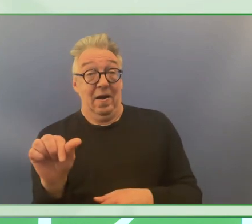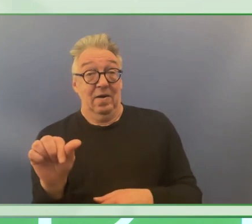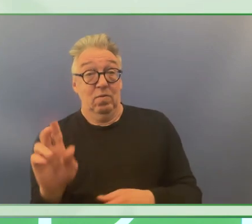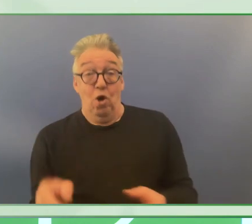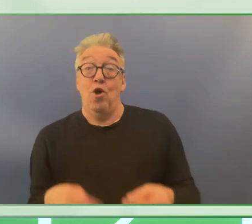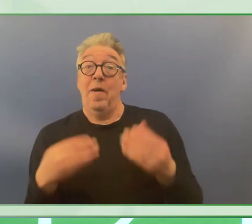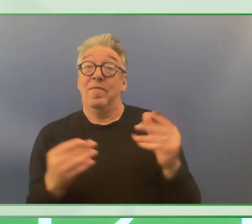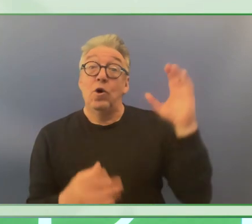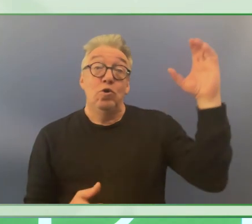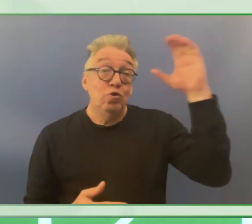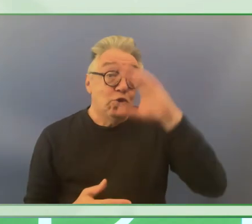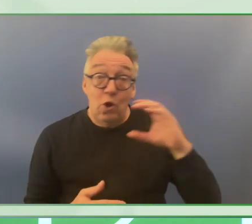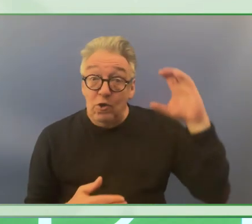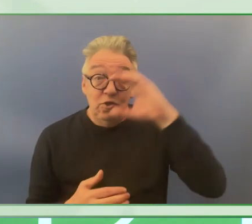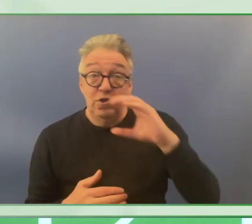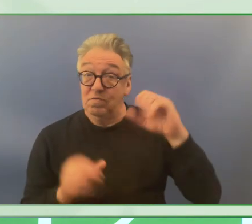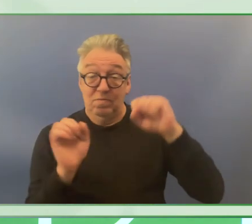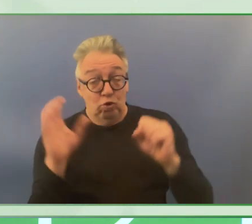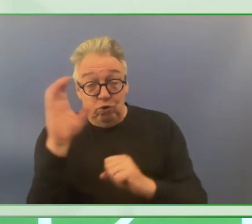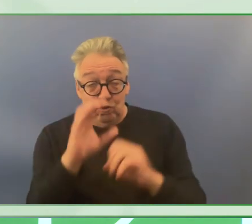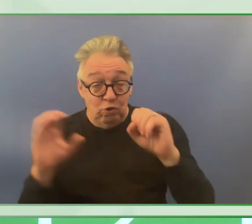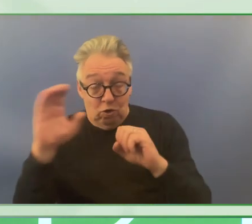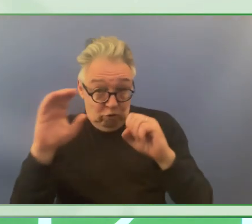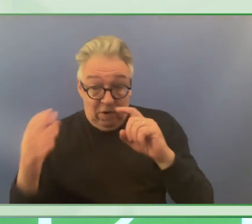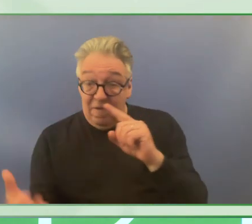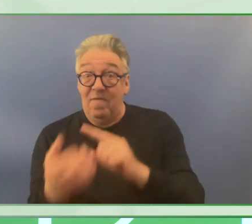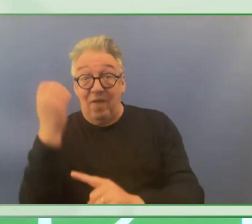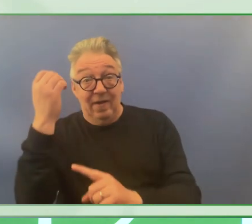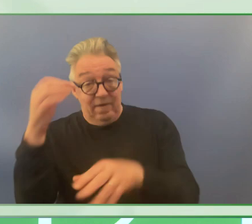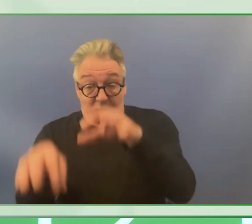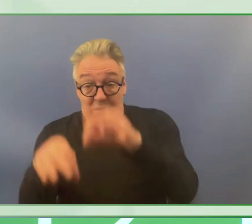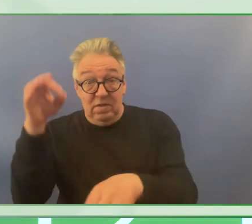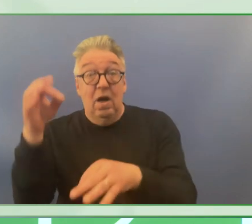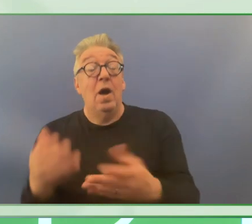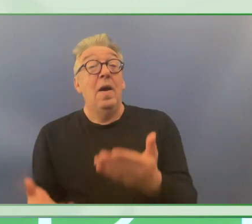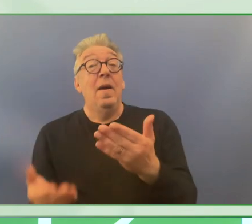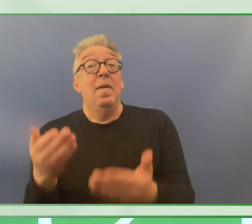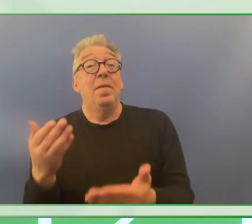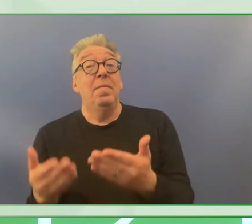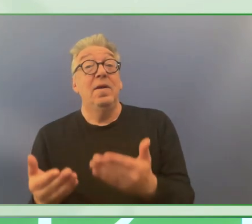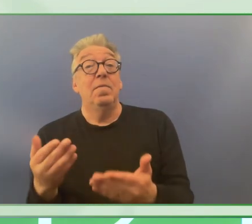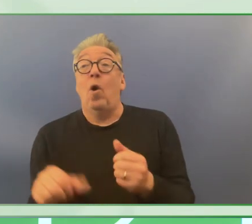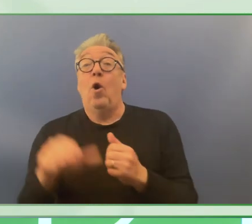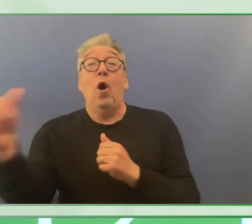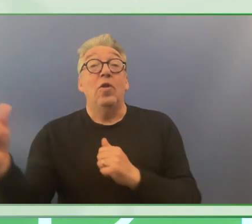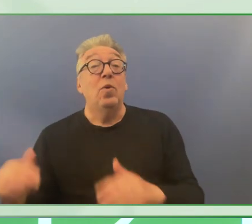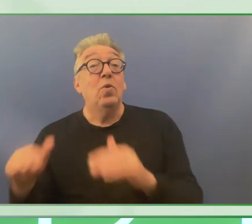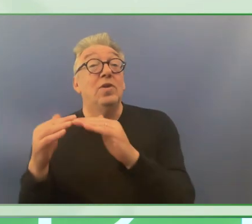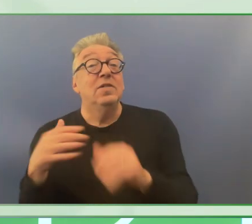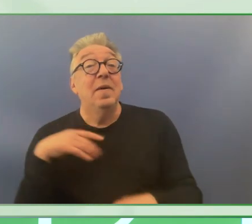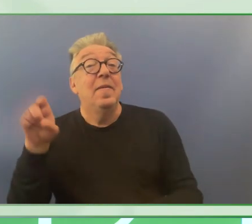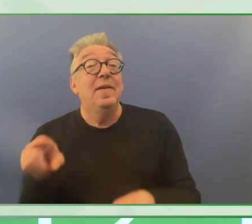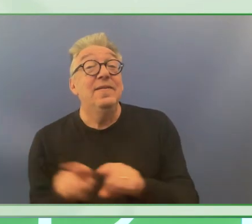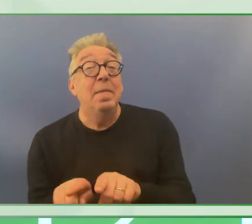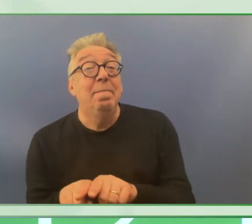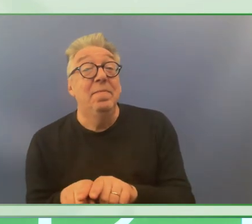output. The same thing may be needed for other organizations. We